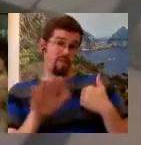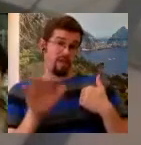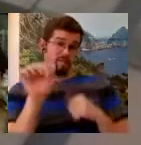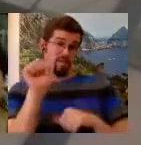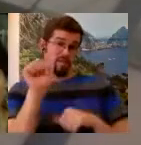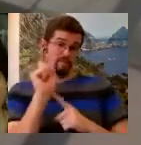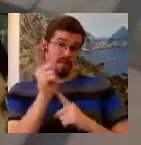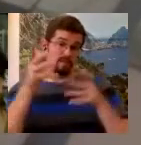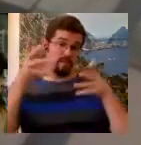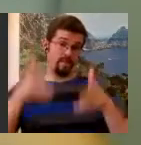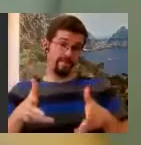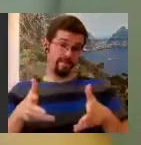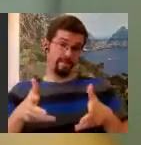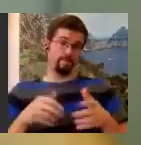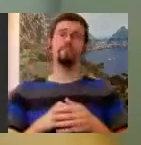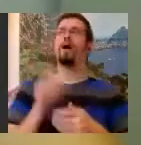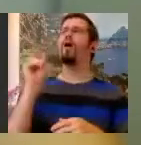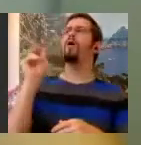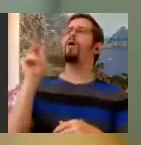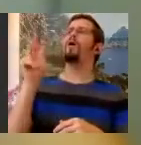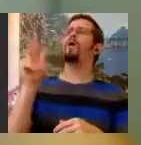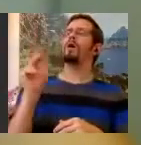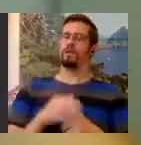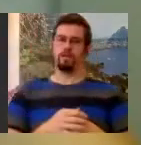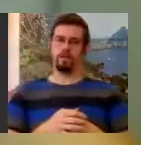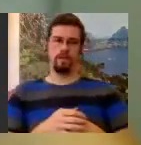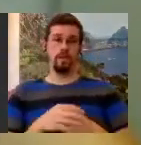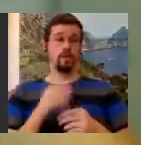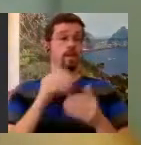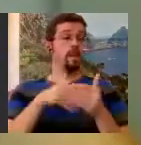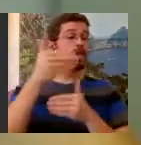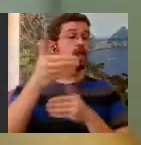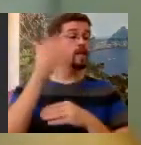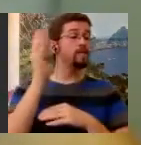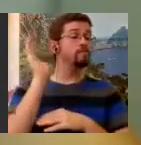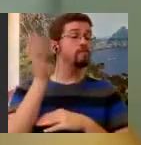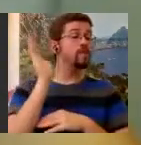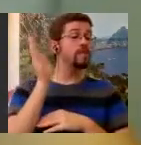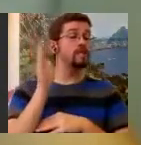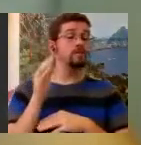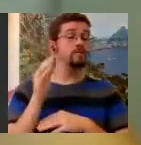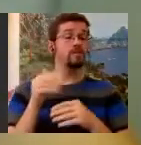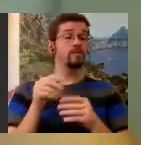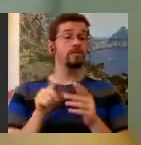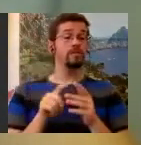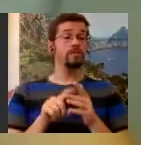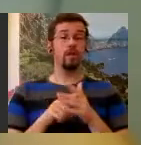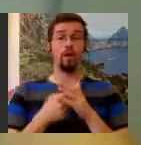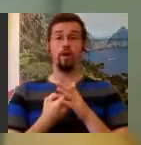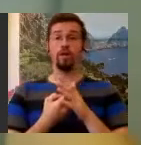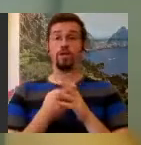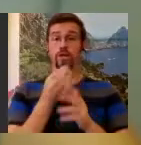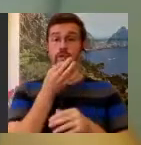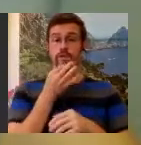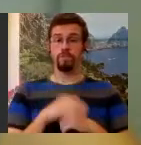most. Okay, okay. Because we have the next person starting at, the half hour. Sure. So,